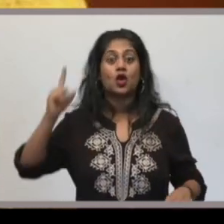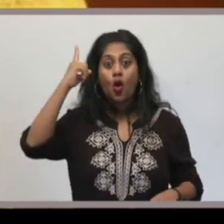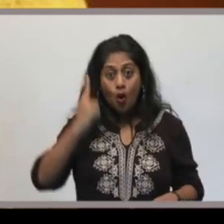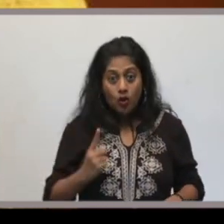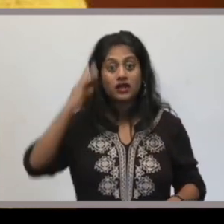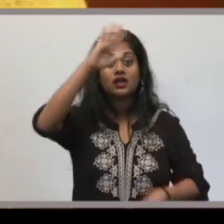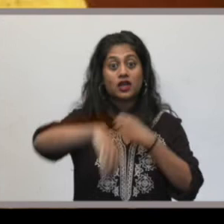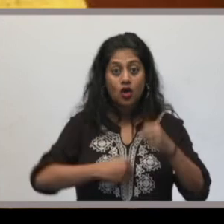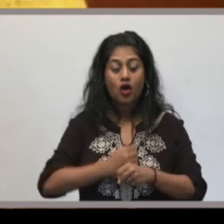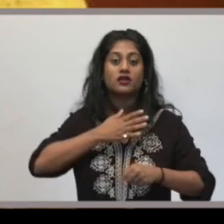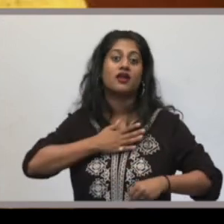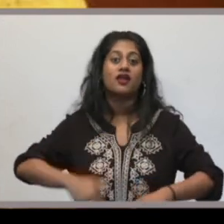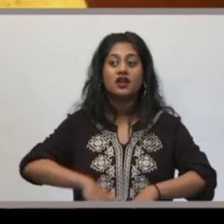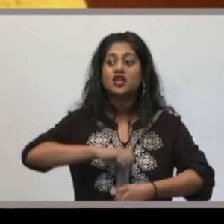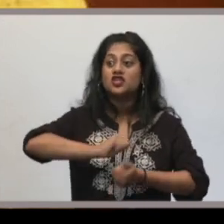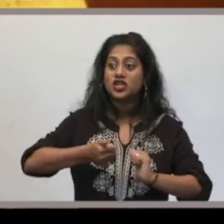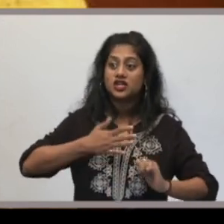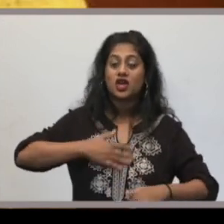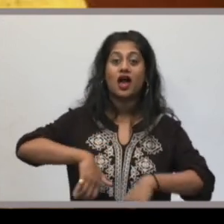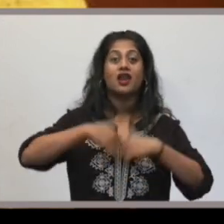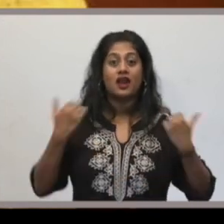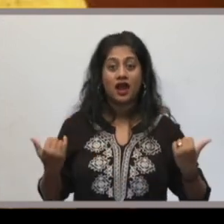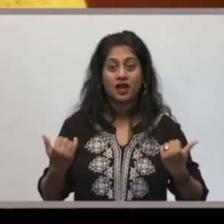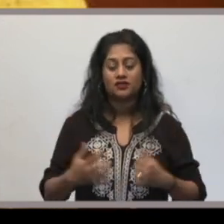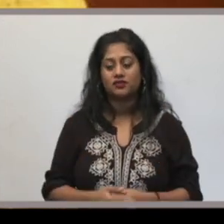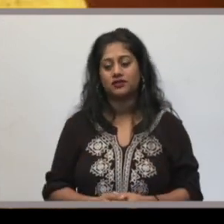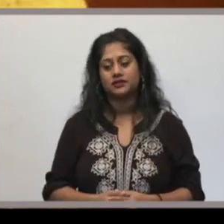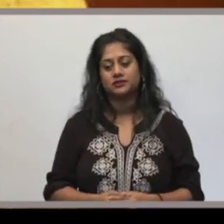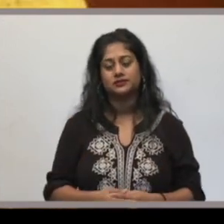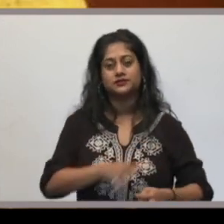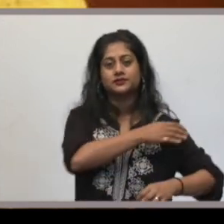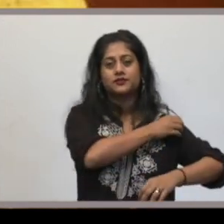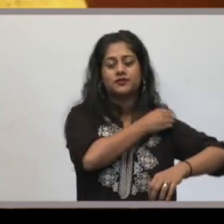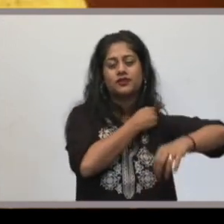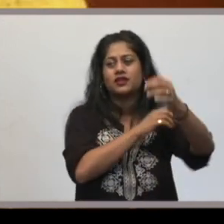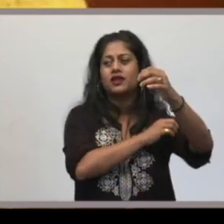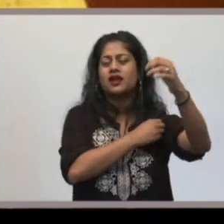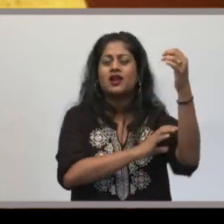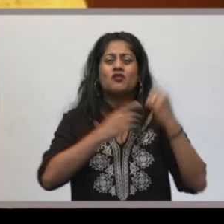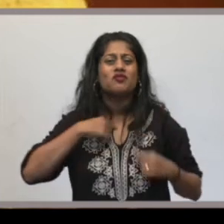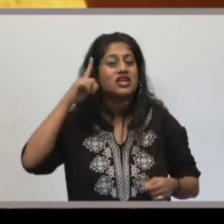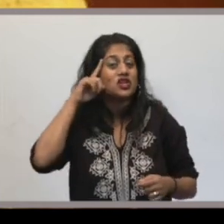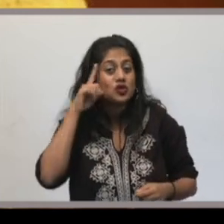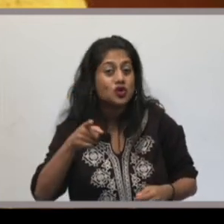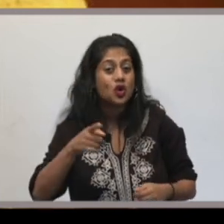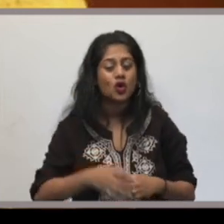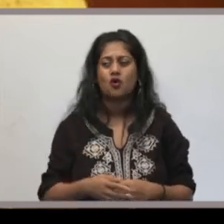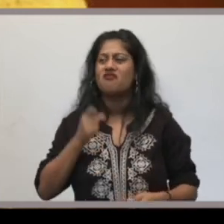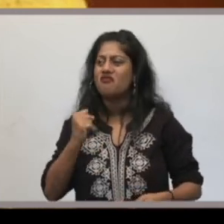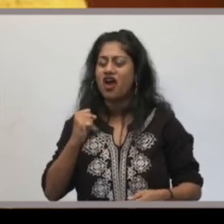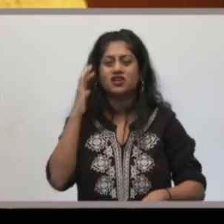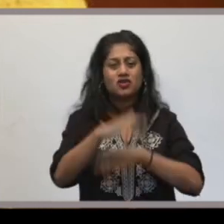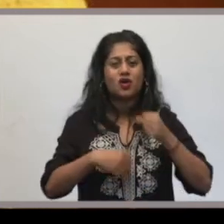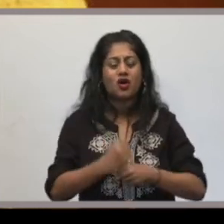you. Today, Savi and Rajin Seneviratna are in New Zealand and are serving and touching people. You know why? Because of what